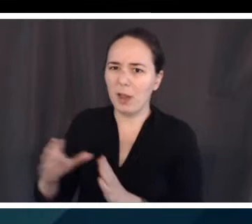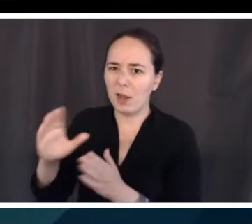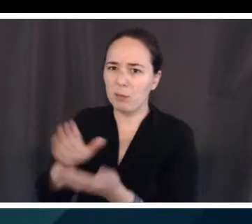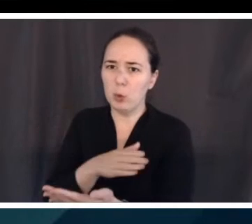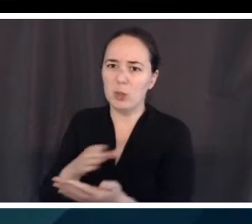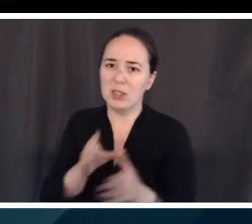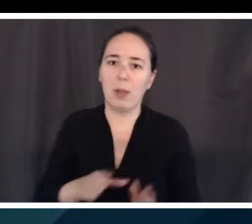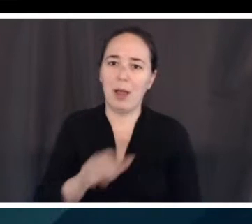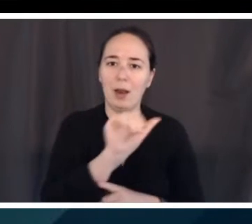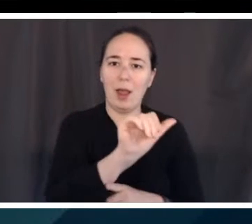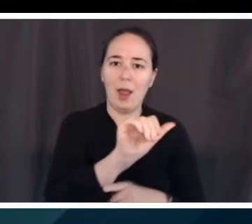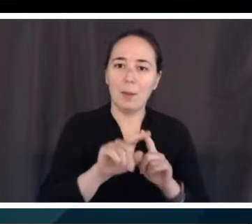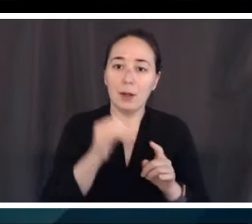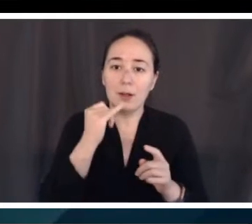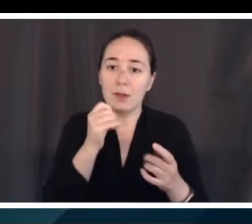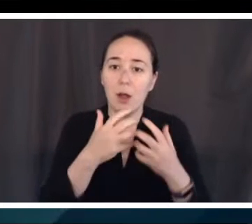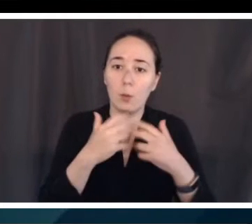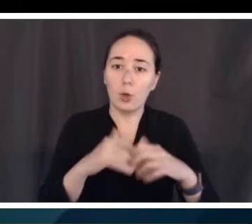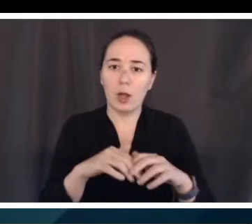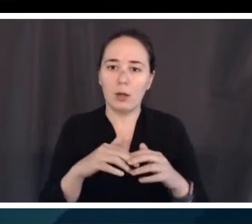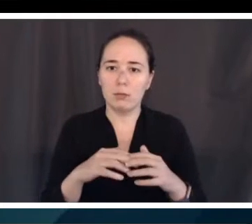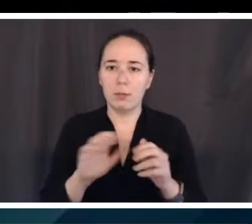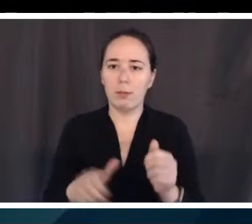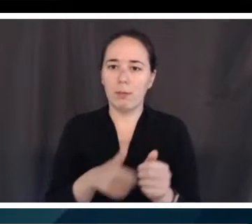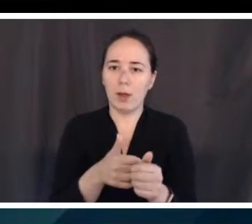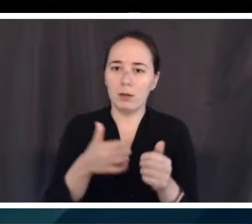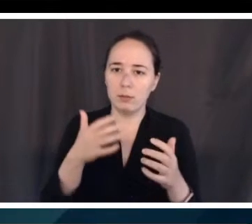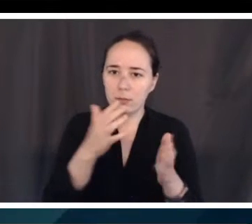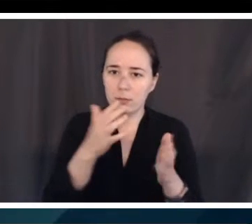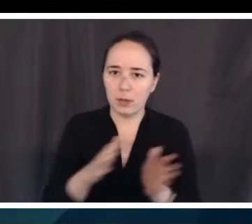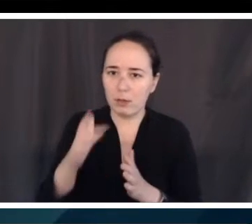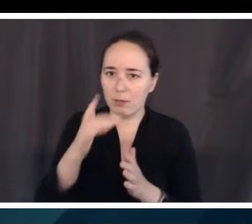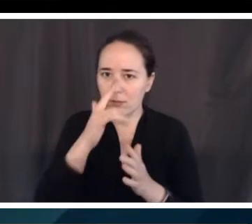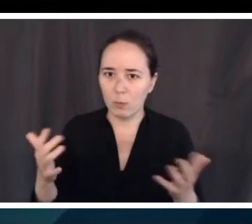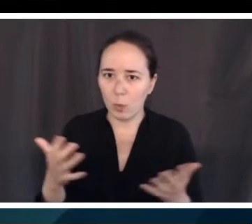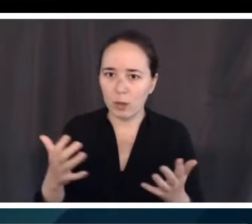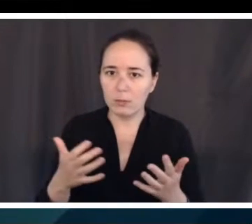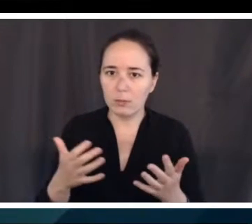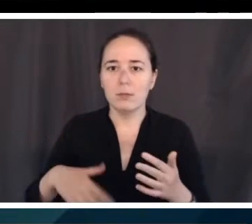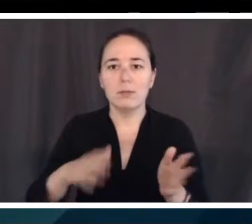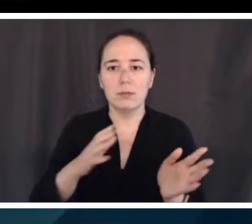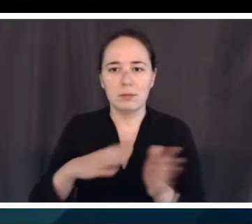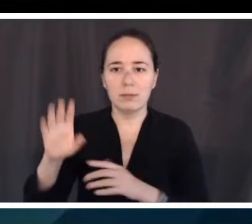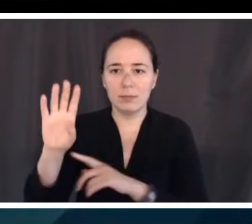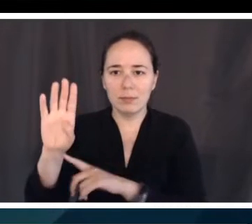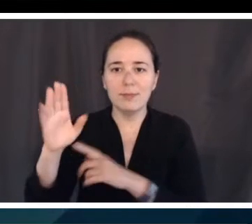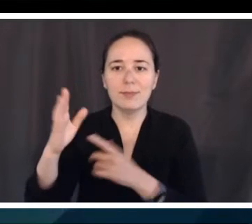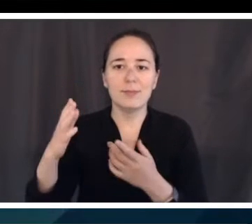to do it. And um, so